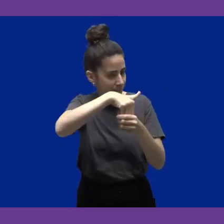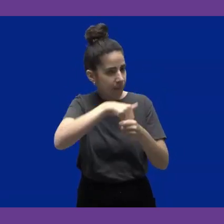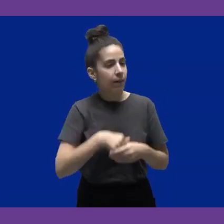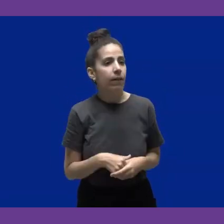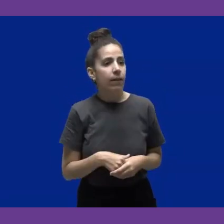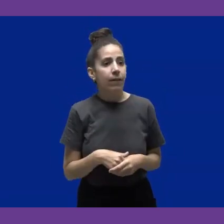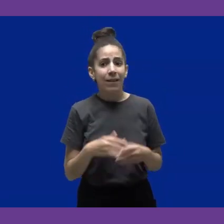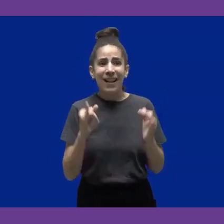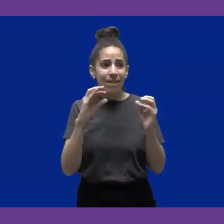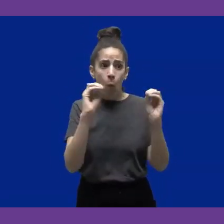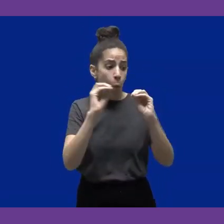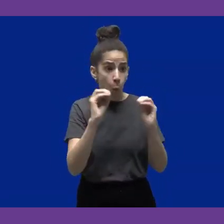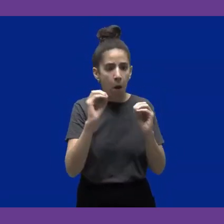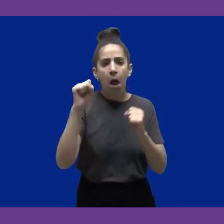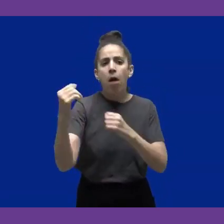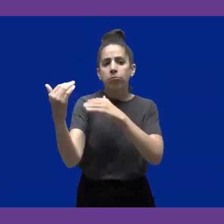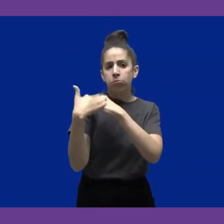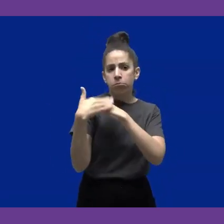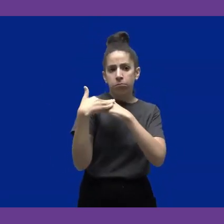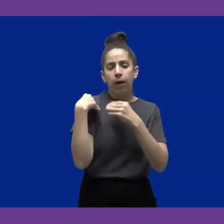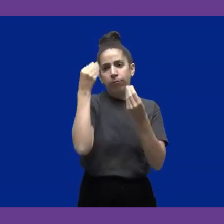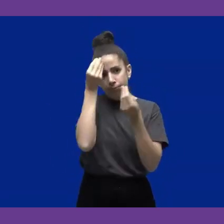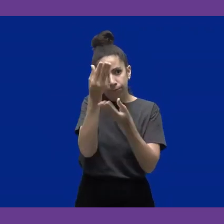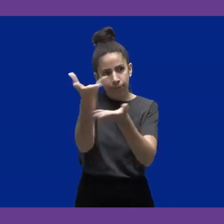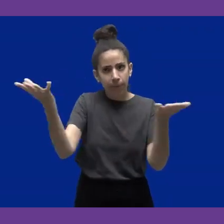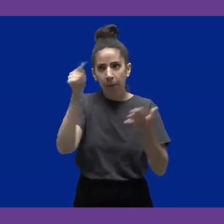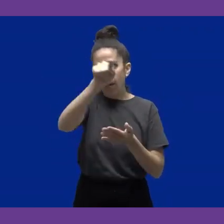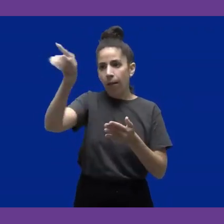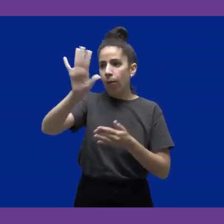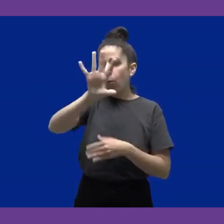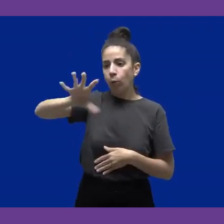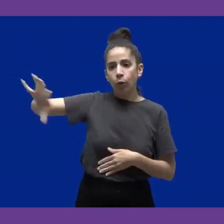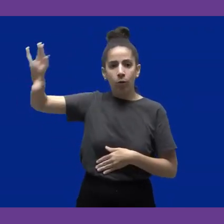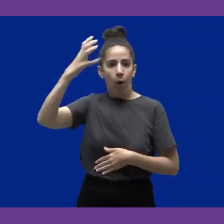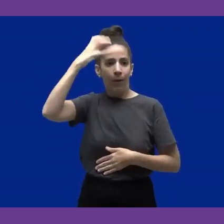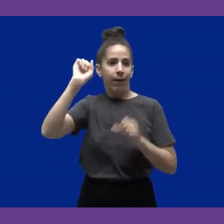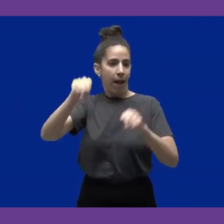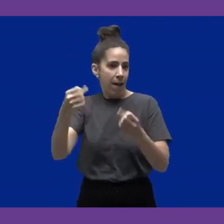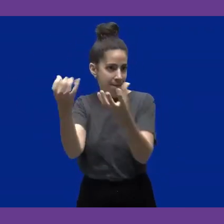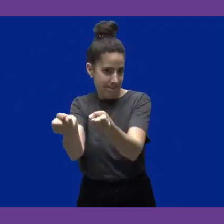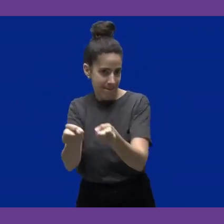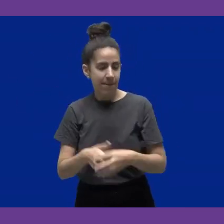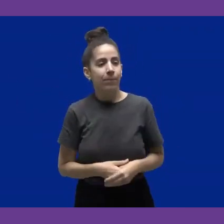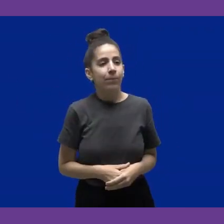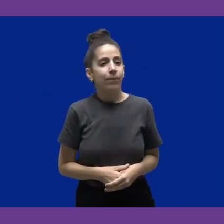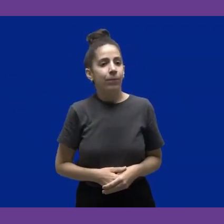because the standard then can't have its function of harmonized standard. Now, let's move to